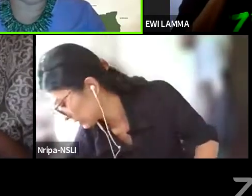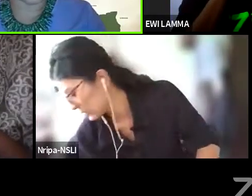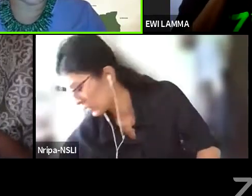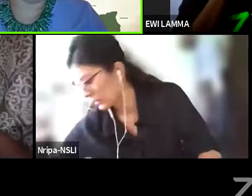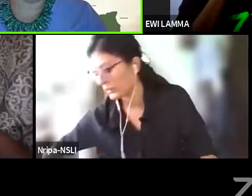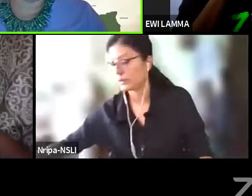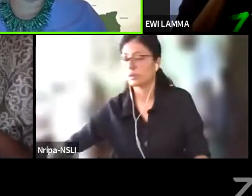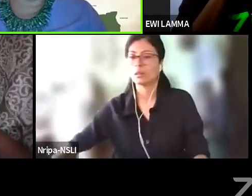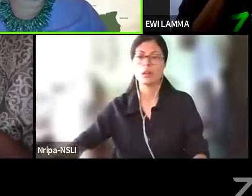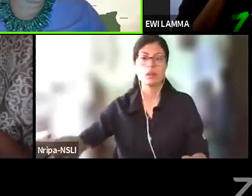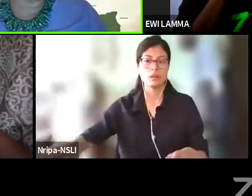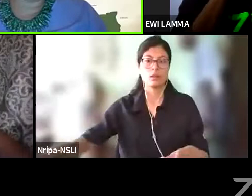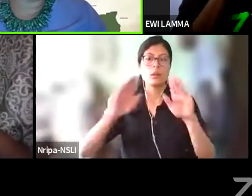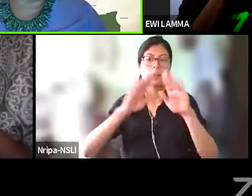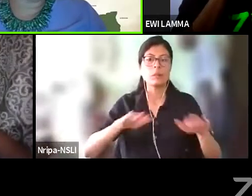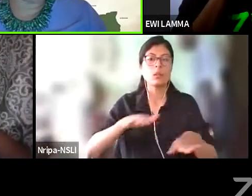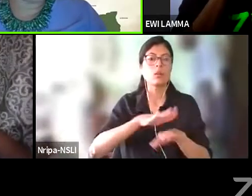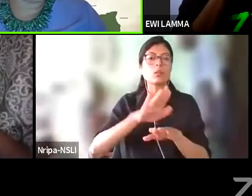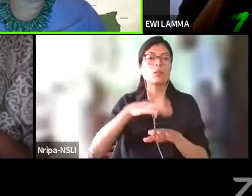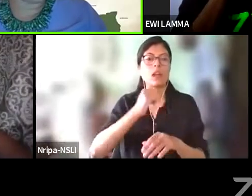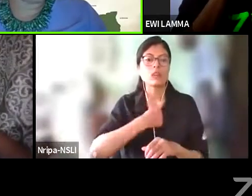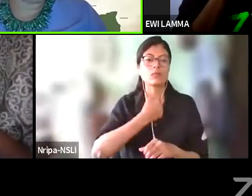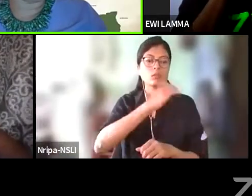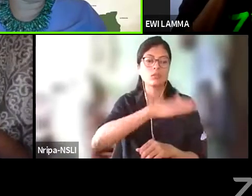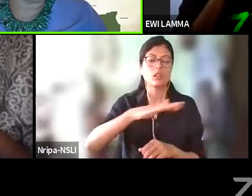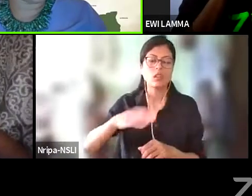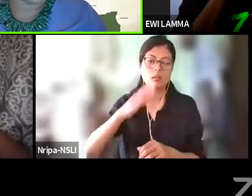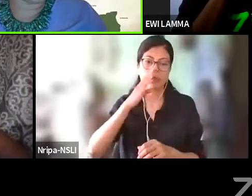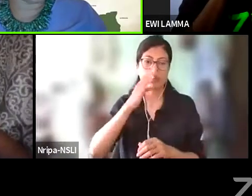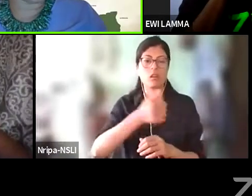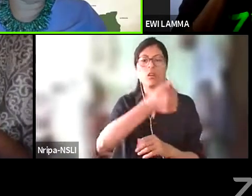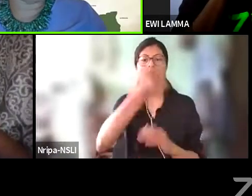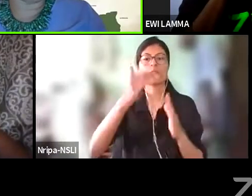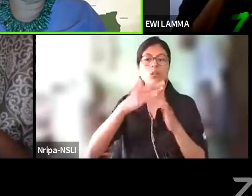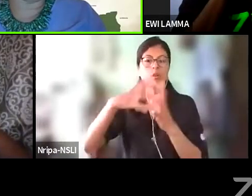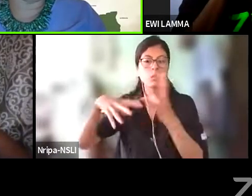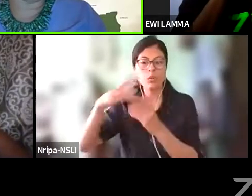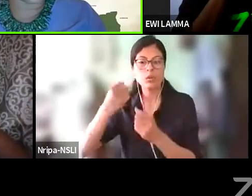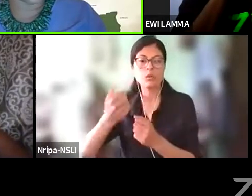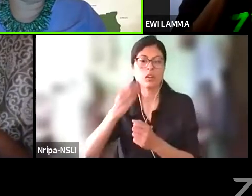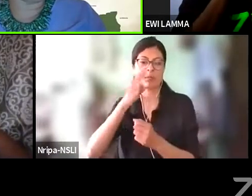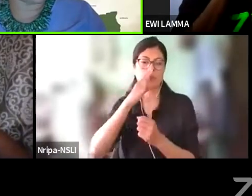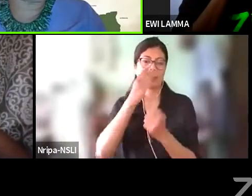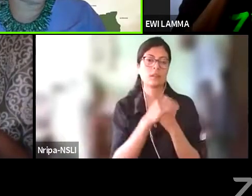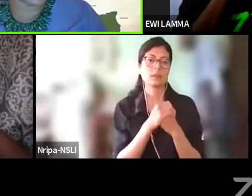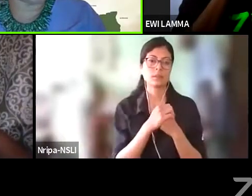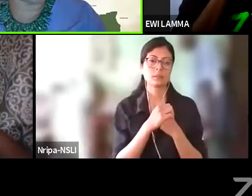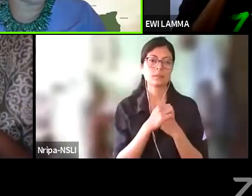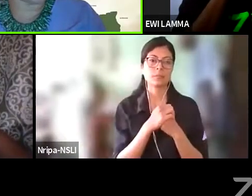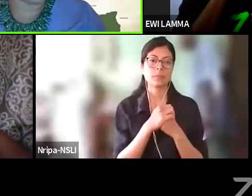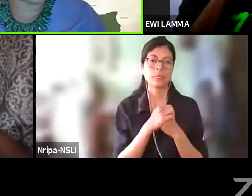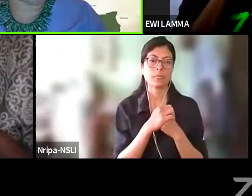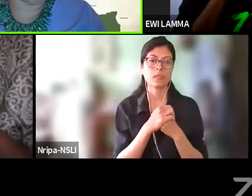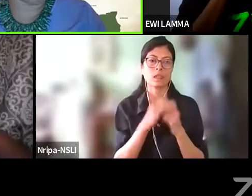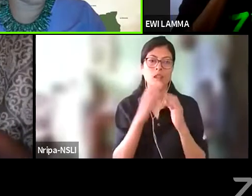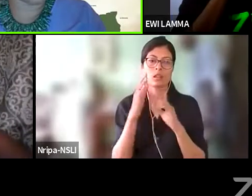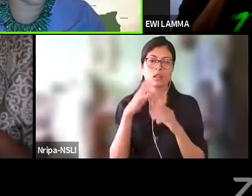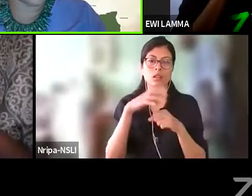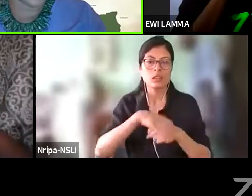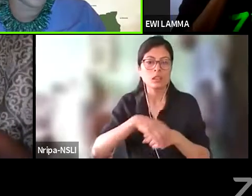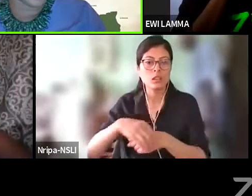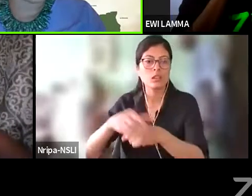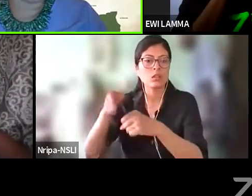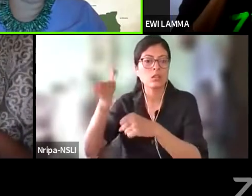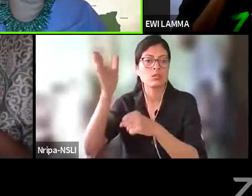we could breed them. So I know that there are risks that are associated with these climate events that are happening within our